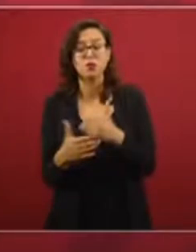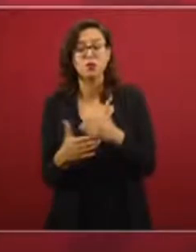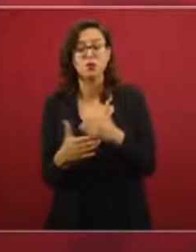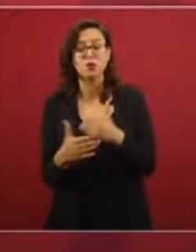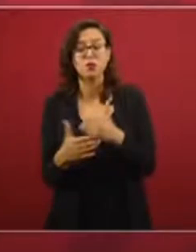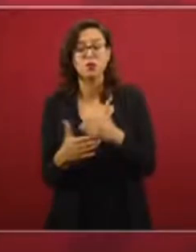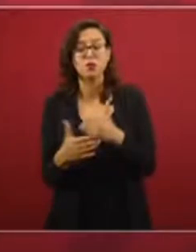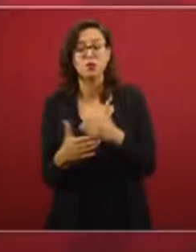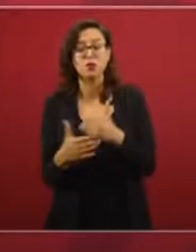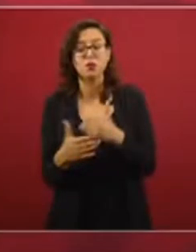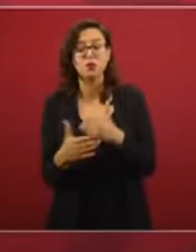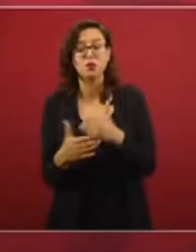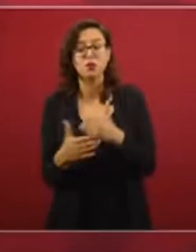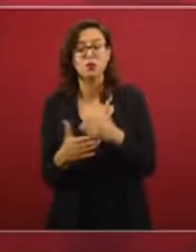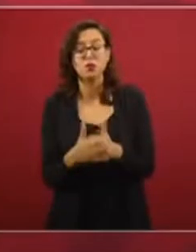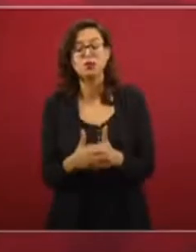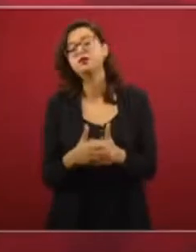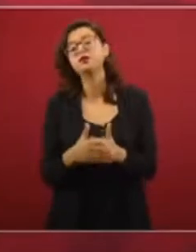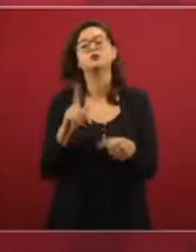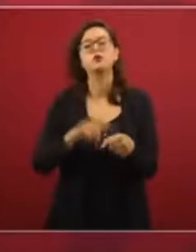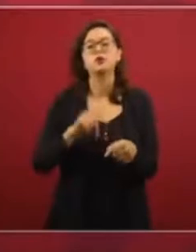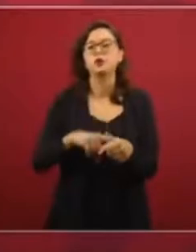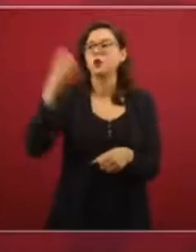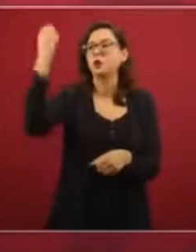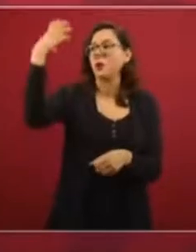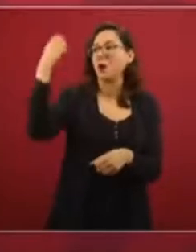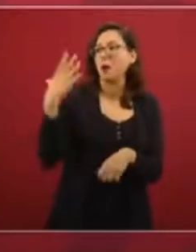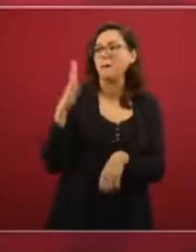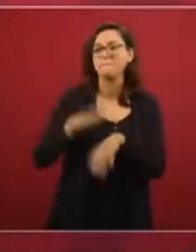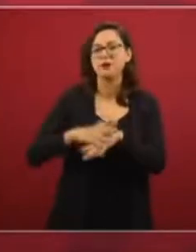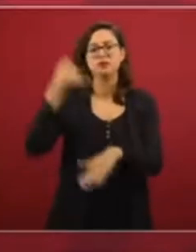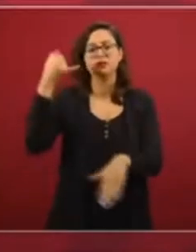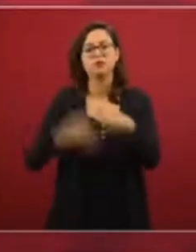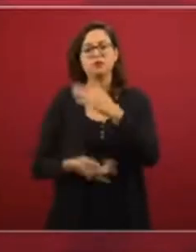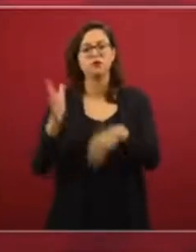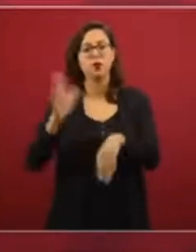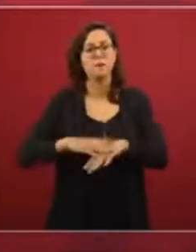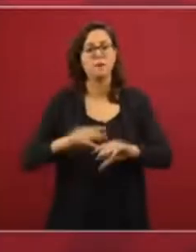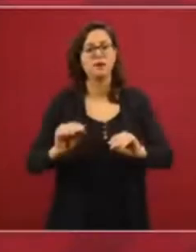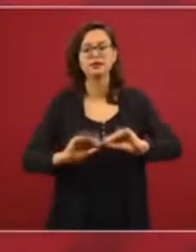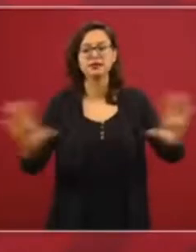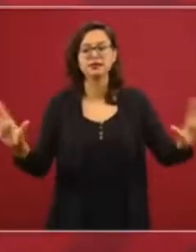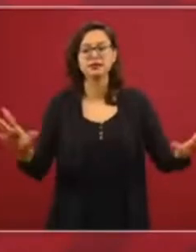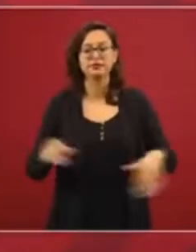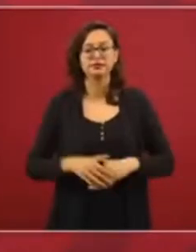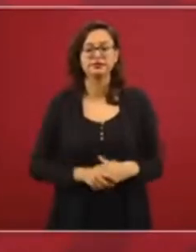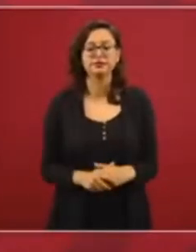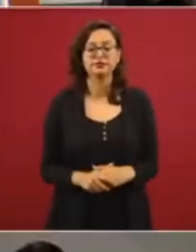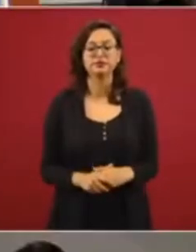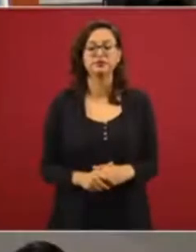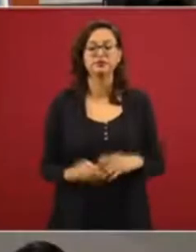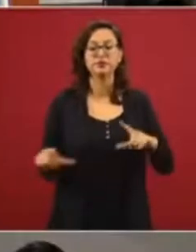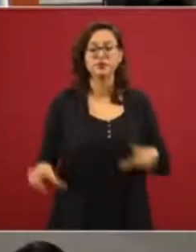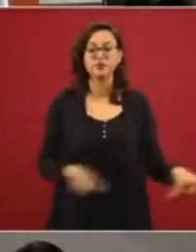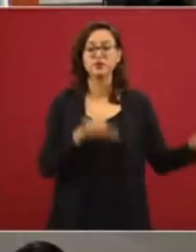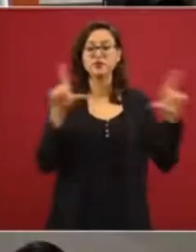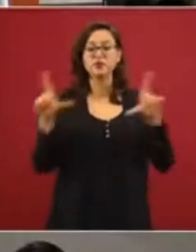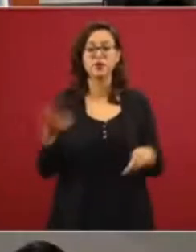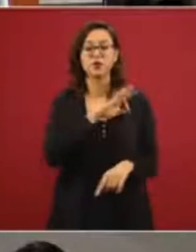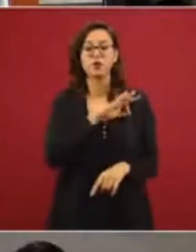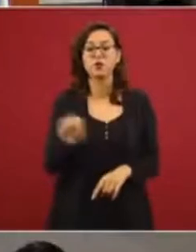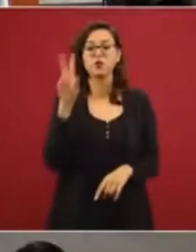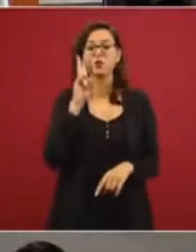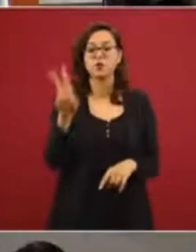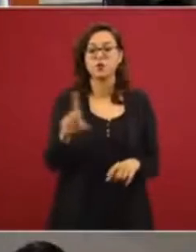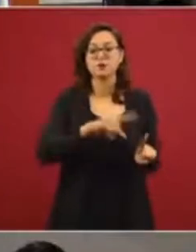more detailed signal light. La siguiente, por favor. En esta imagen panorámica se ve una curva epidémica.